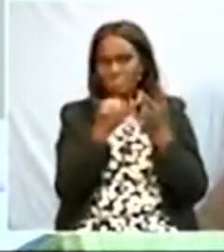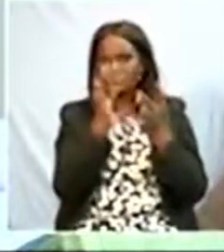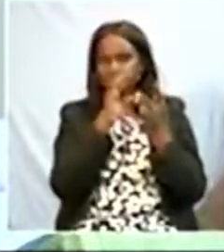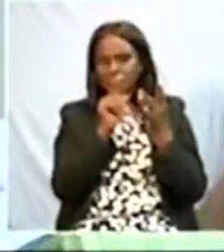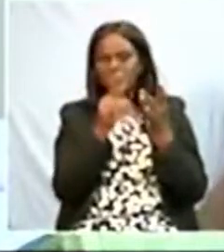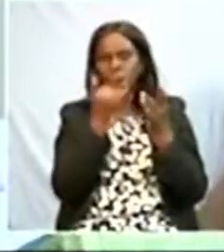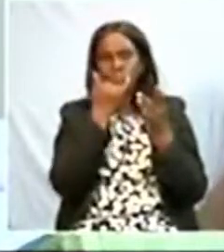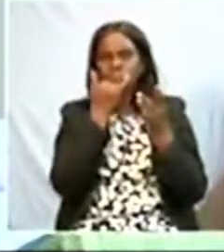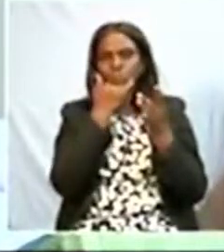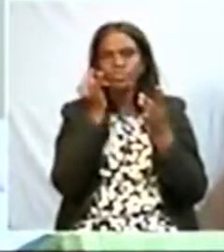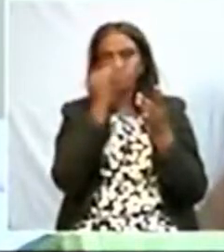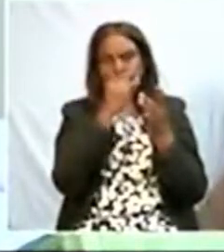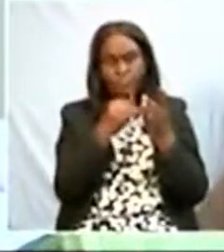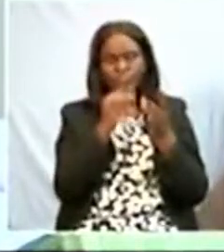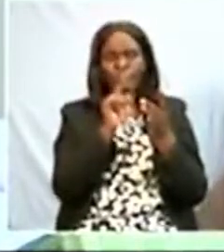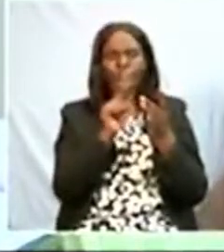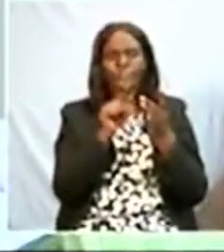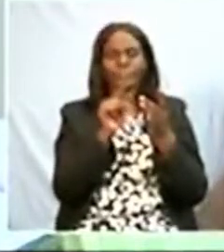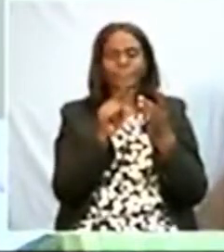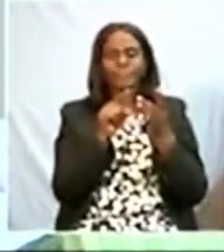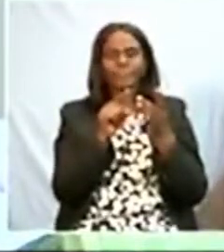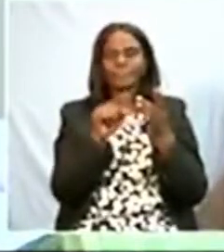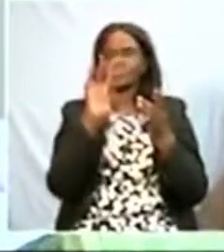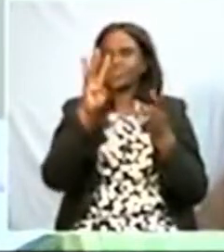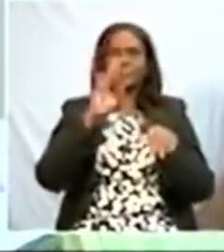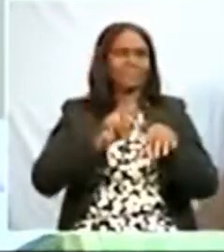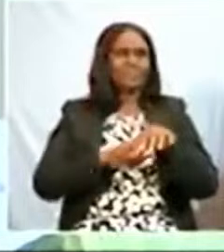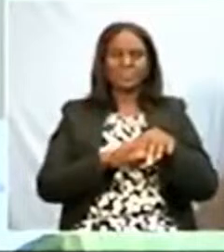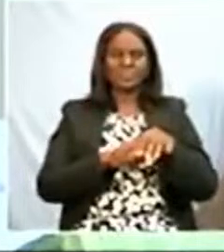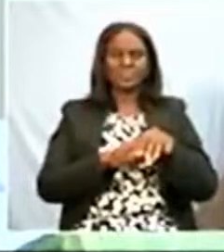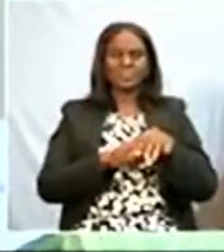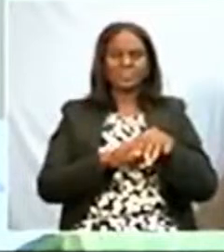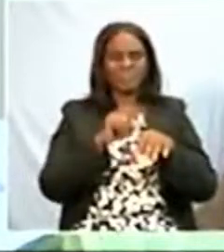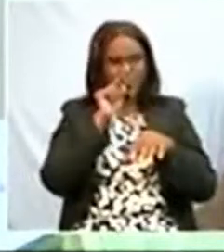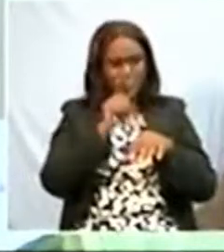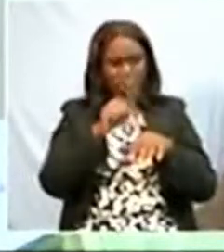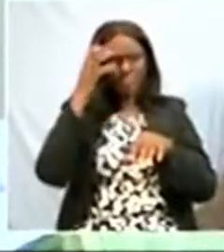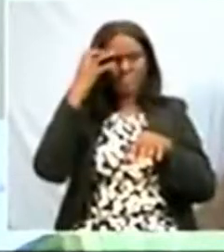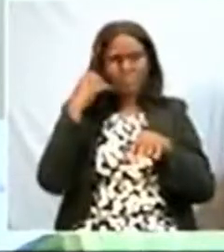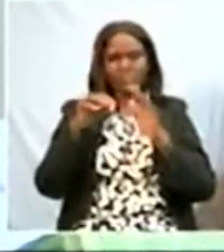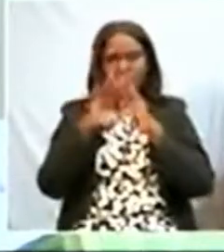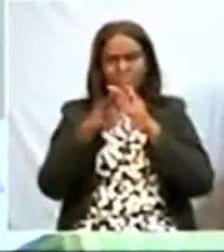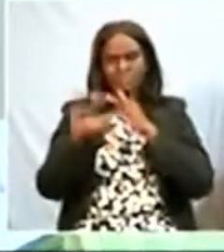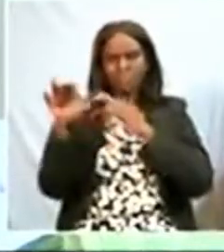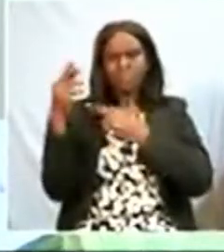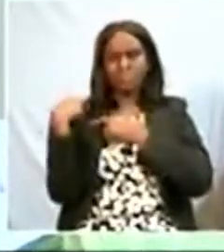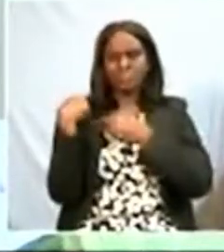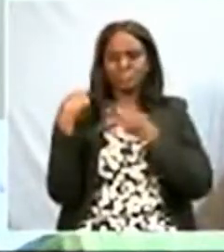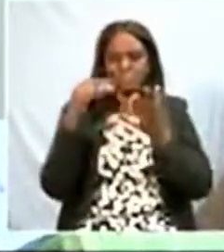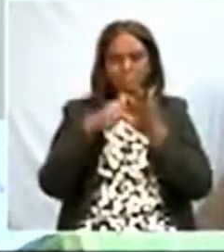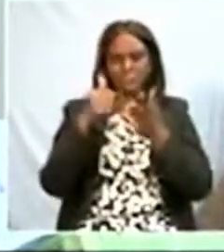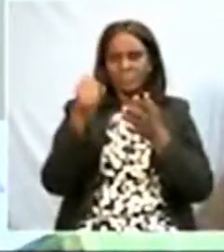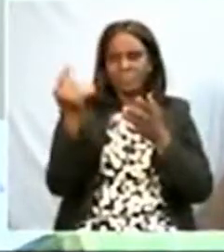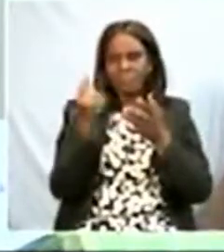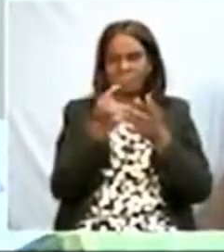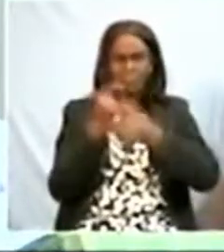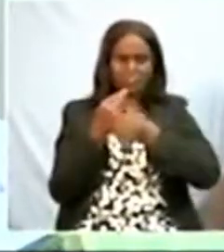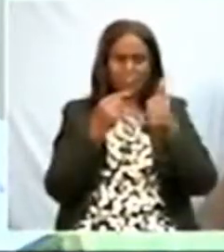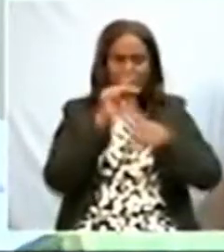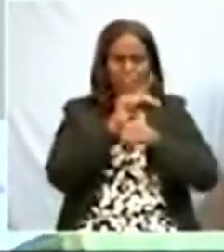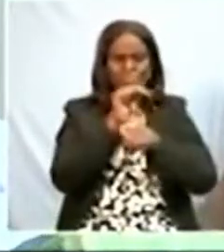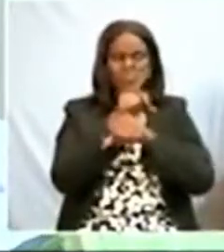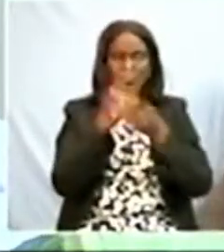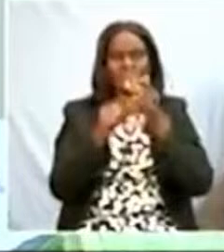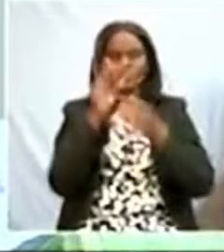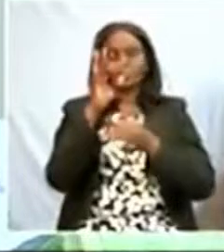are wrong designs 4 times. And these are the officers under your charge. Again, you come to any project that we're